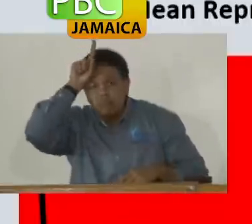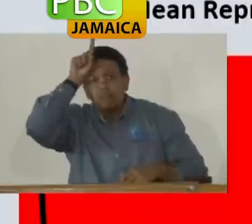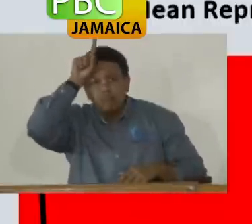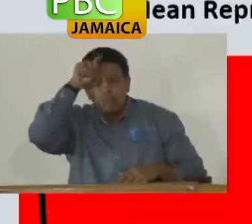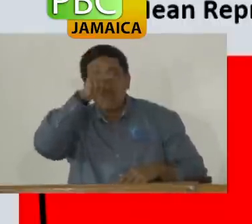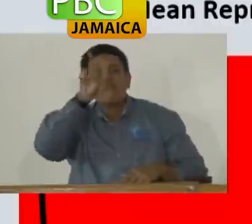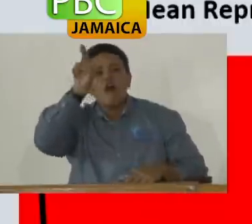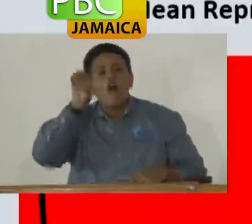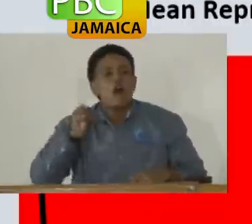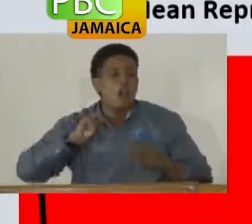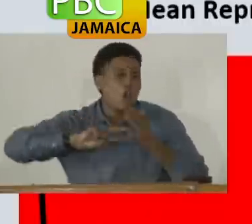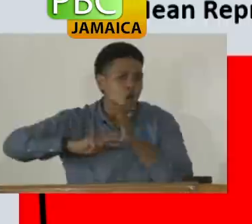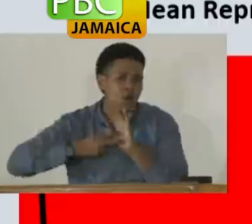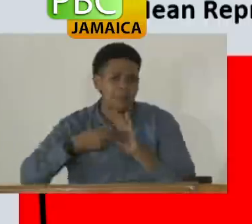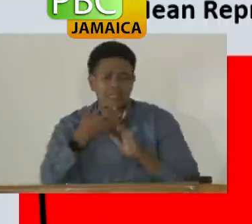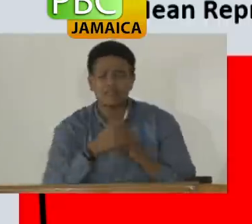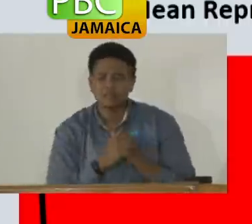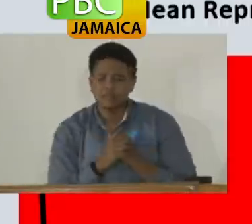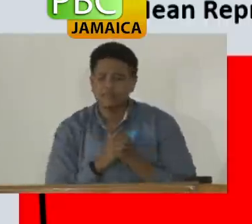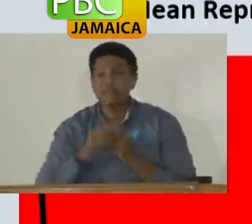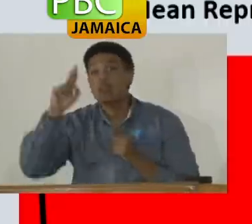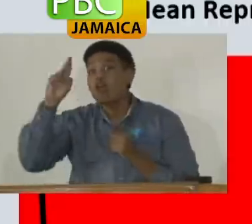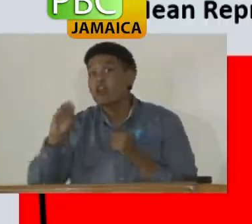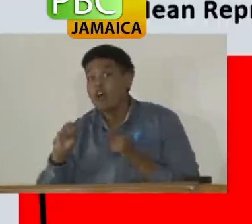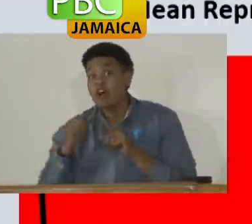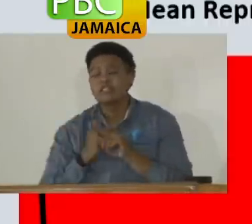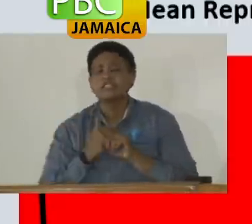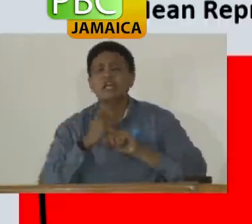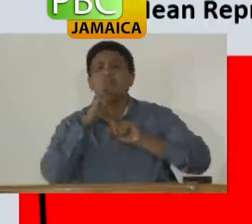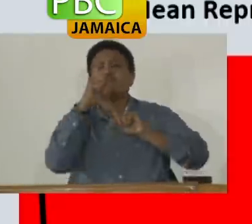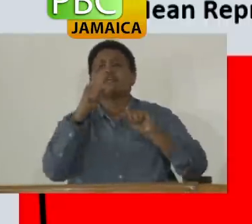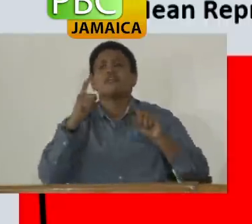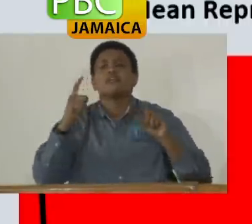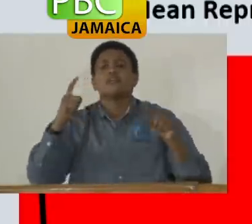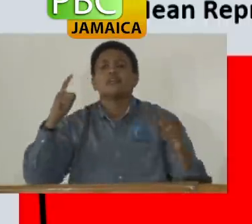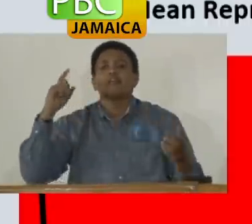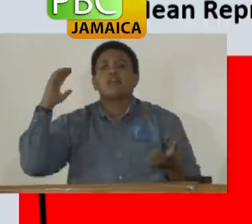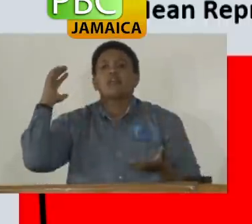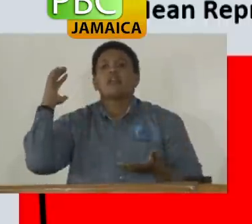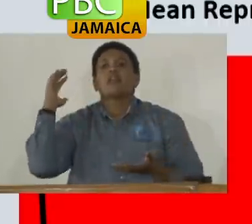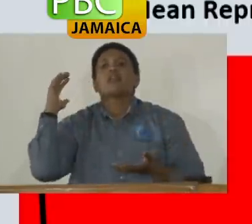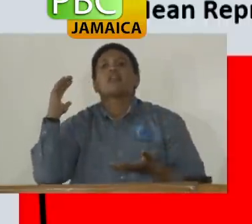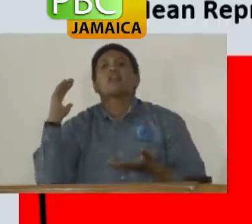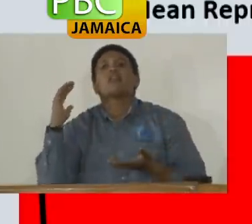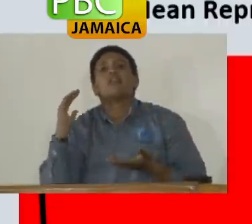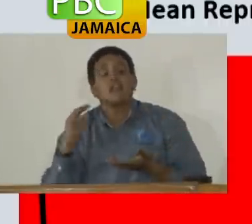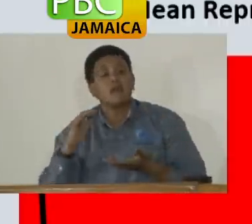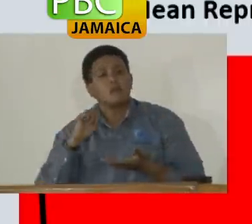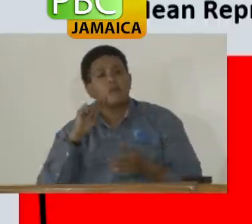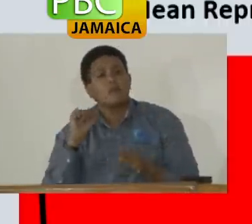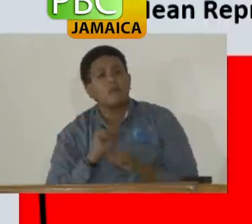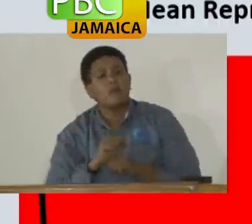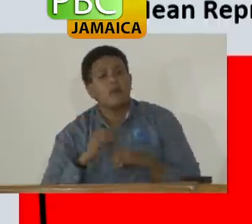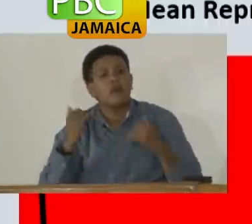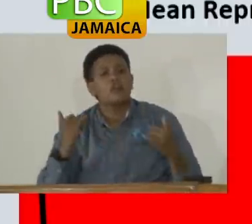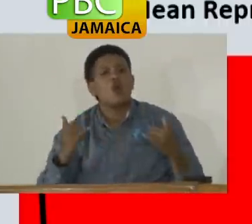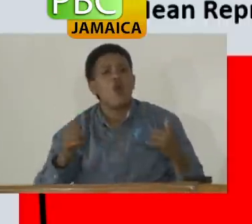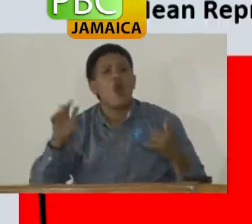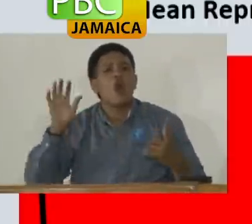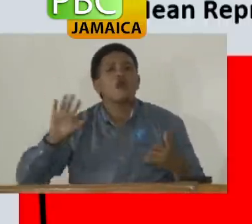the R0. The R0 has been falling and is now at